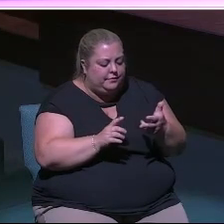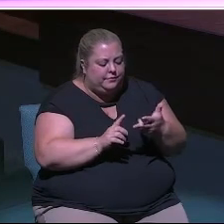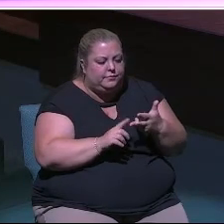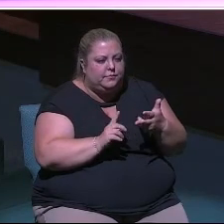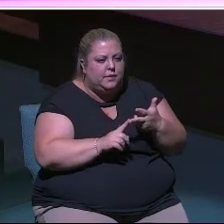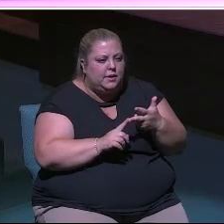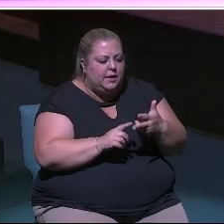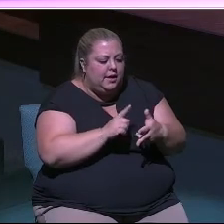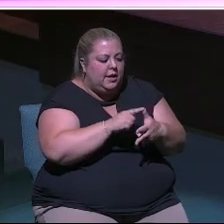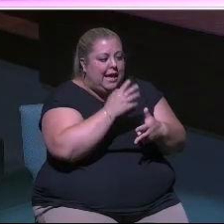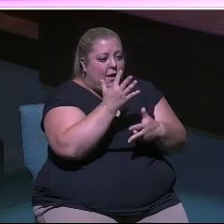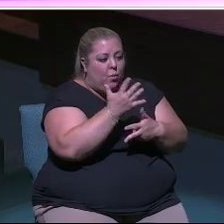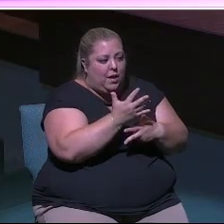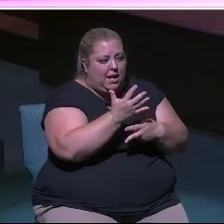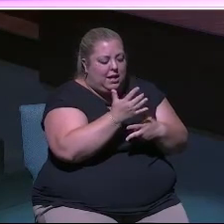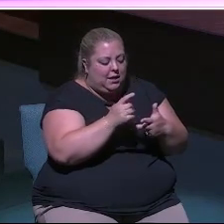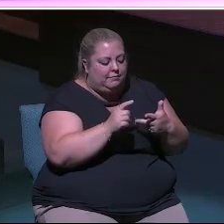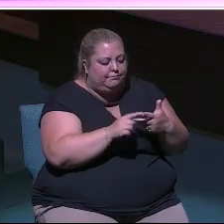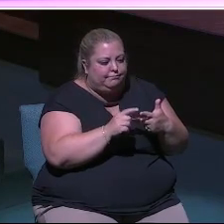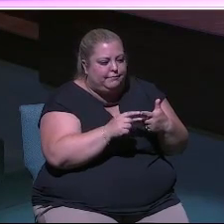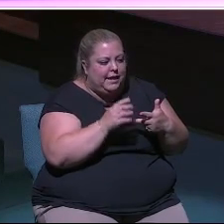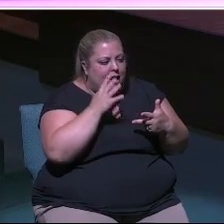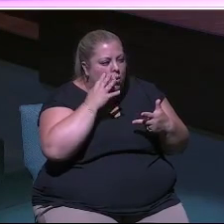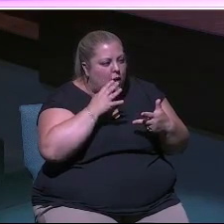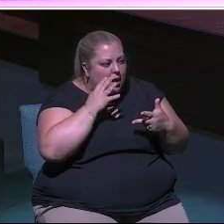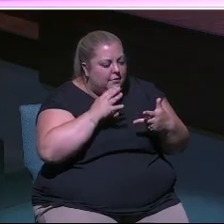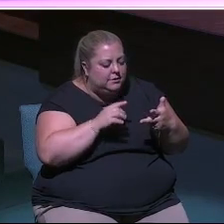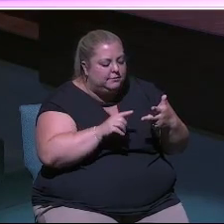waited. He wept.